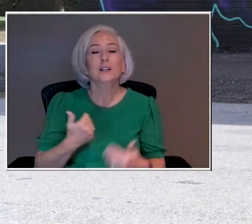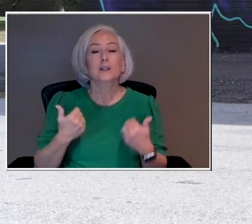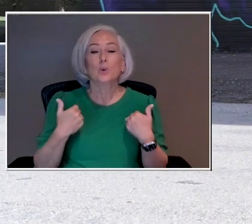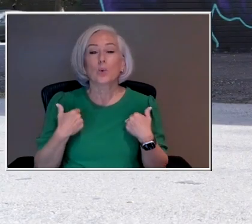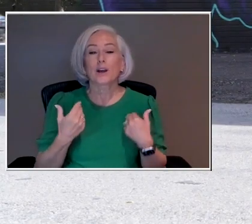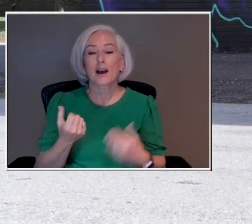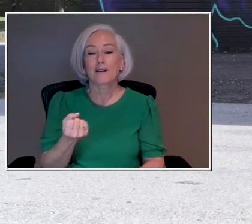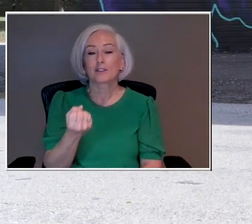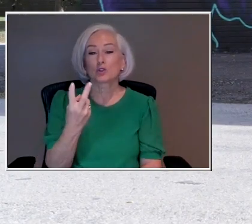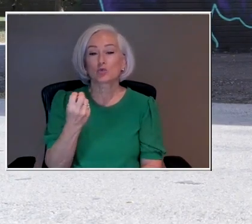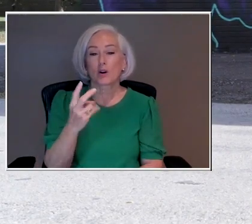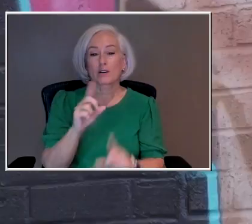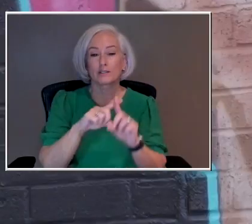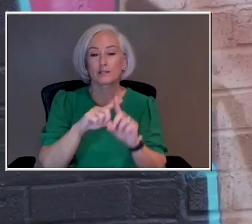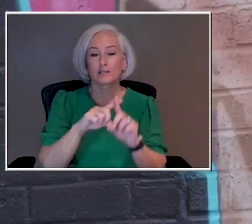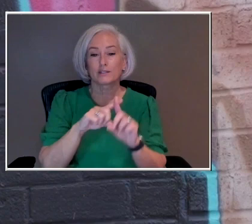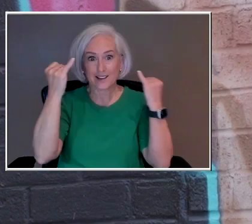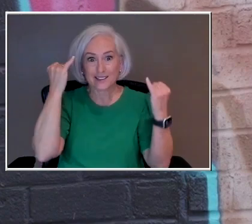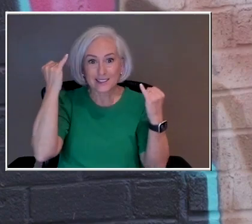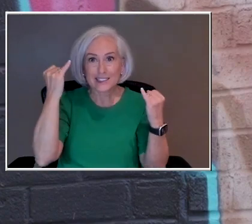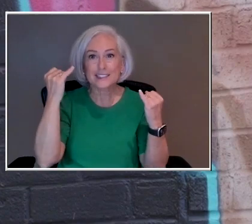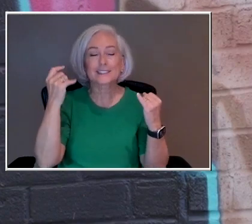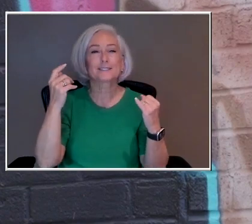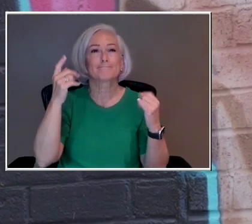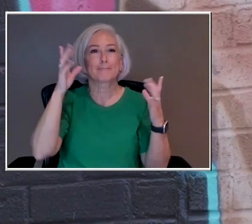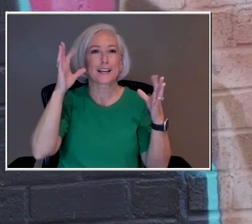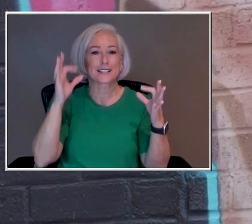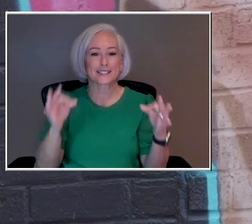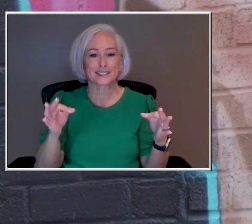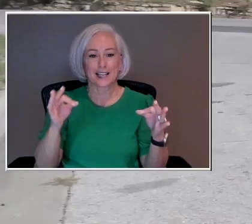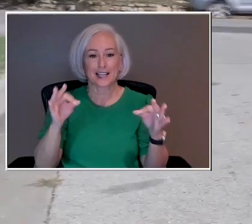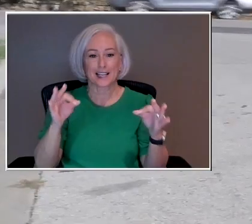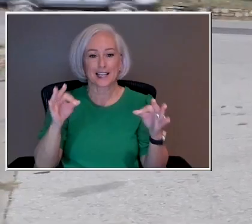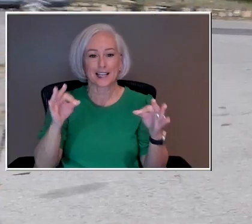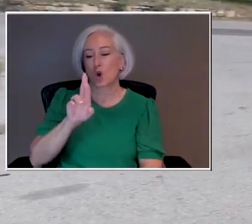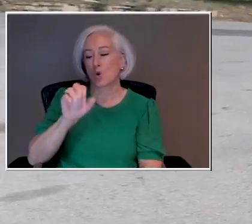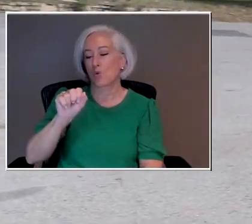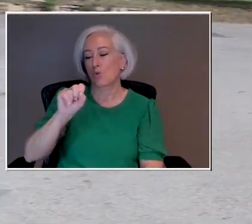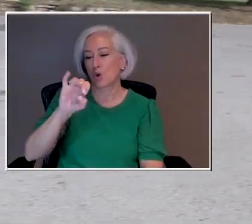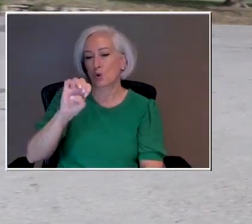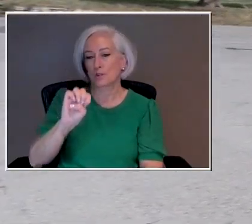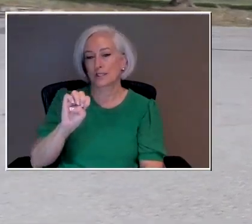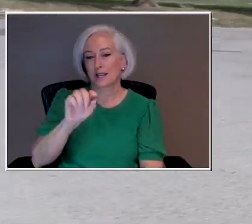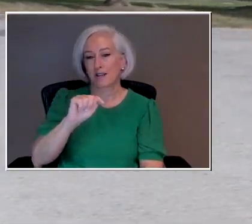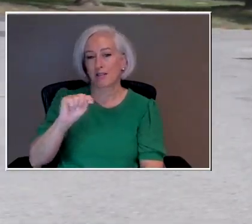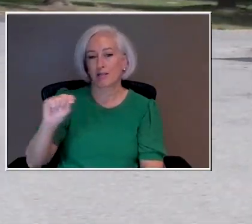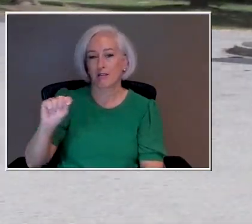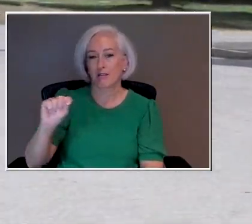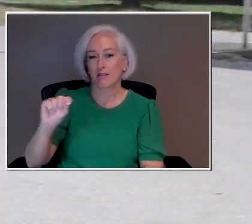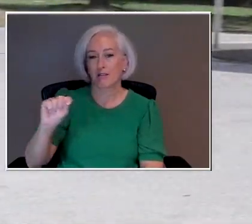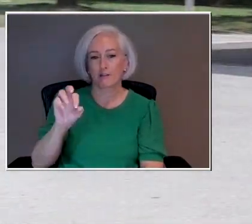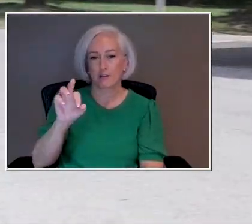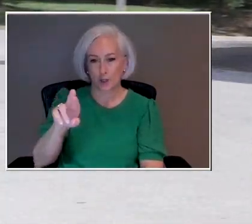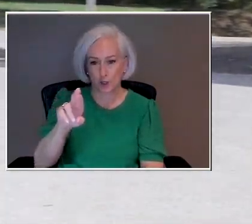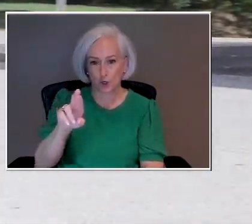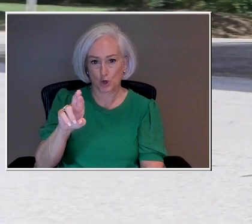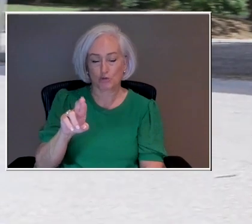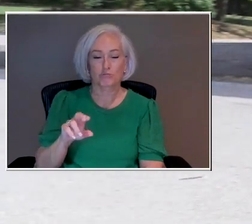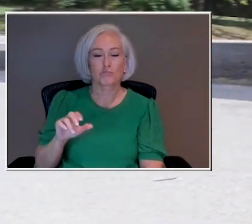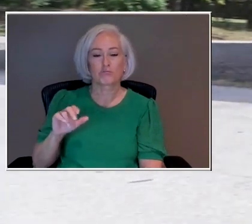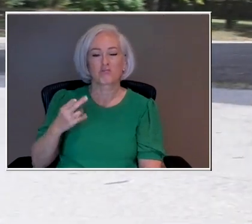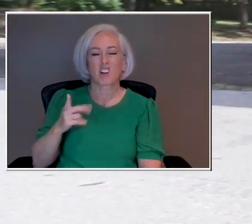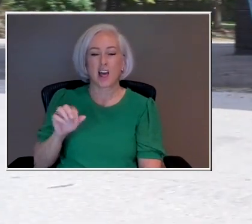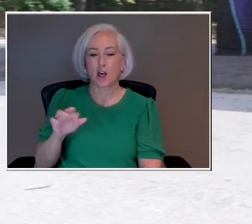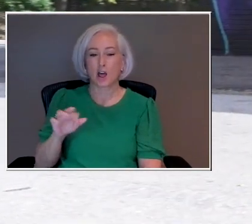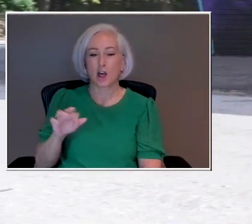the Riveter kind of a look. That's what Heather ended up liking the most. And we're like, well, when somebody gets radiation, they're going to go